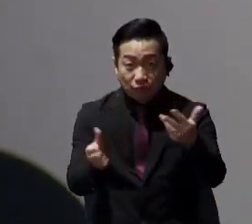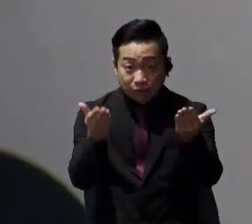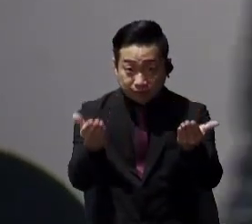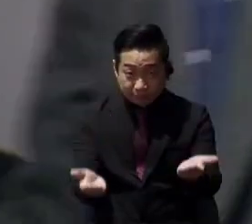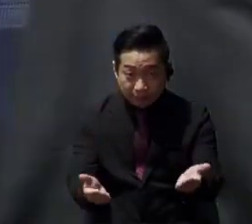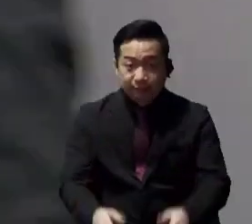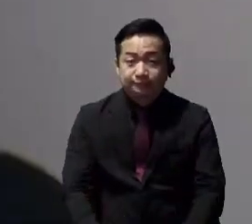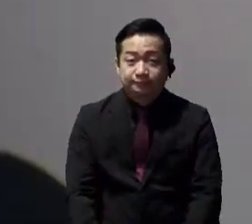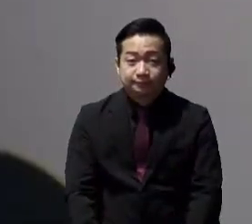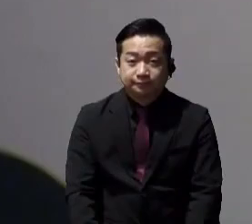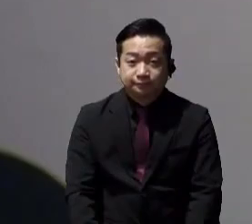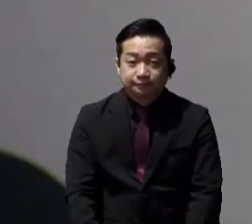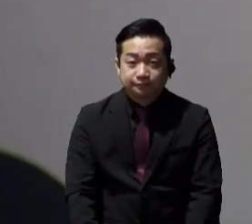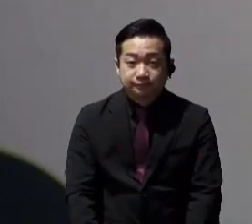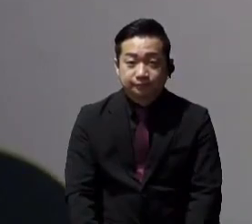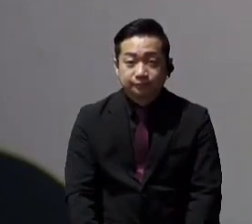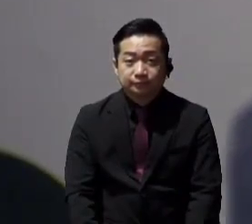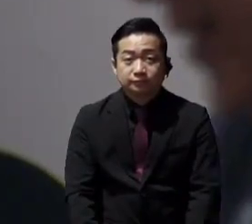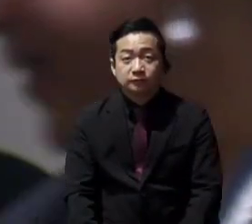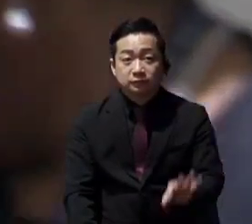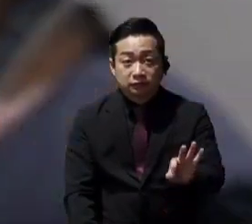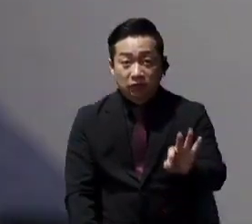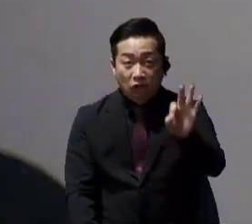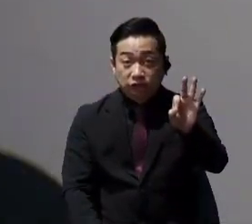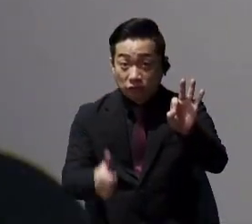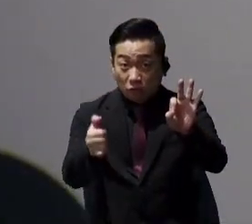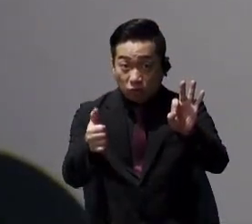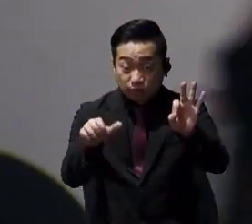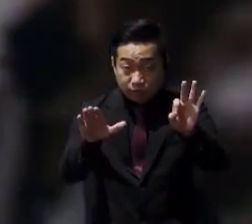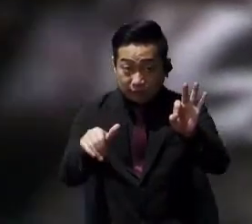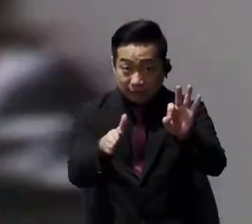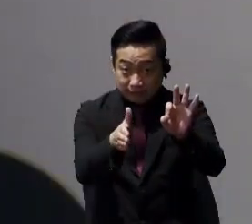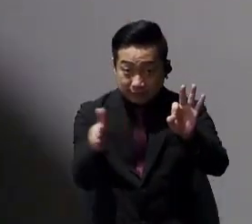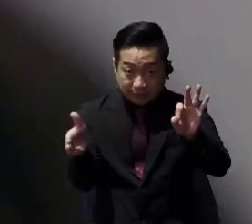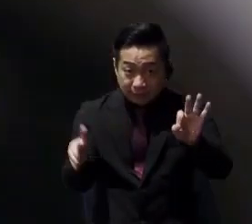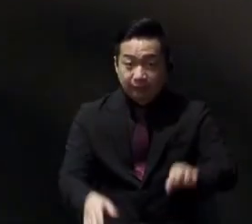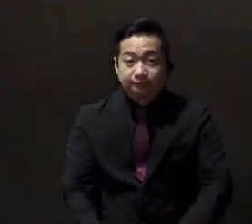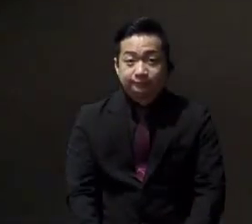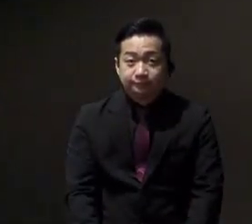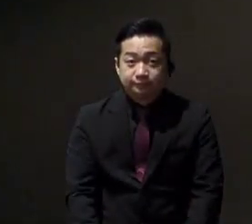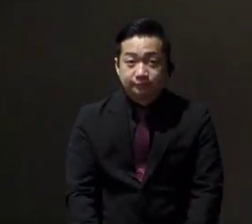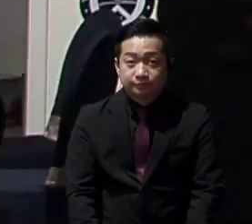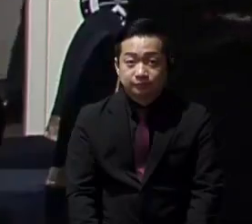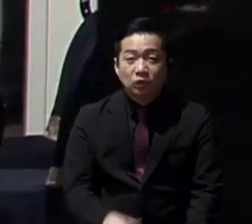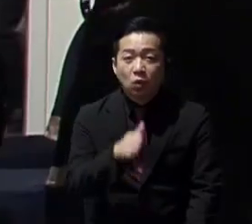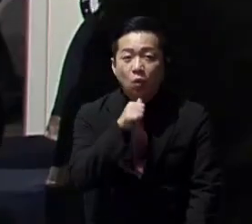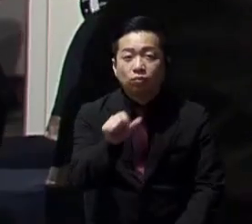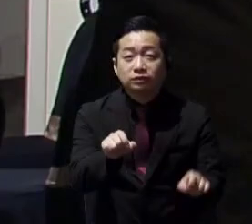10:55, which is 5 minutes after what we originally scheduled for. Thank you.